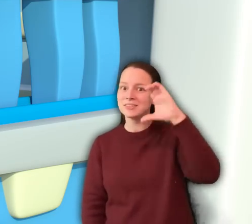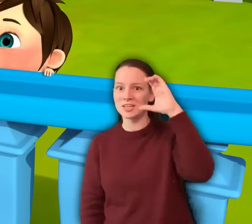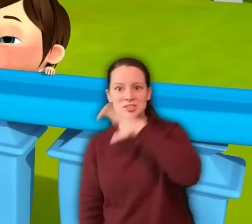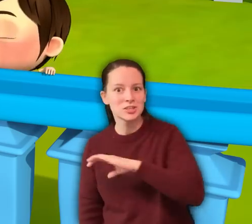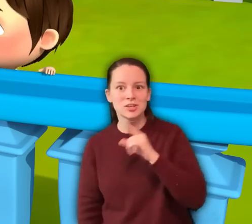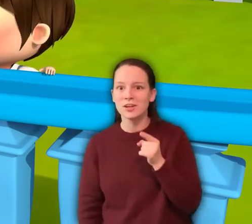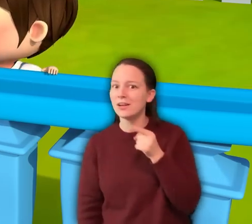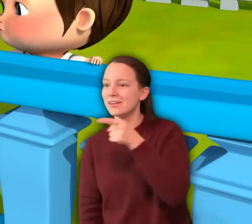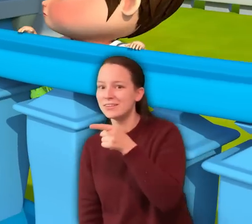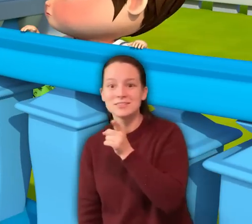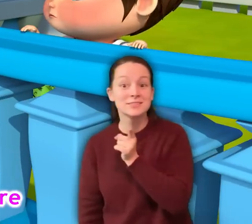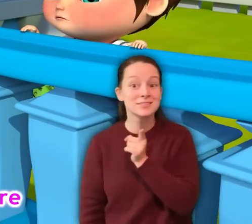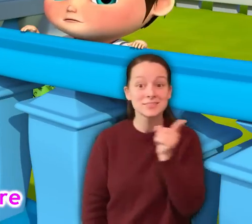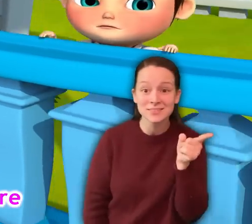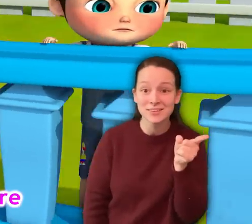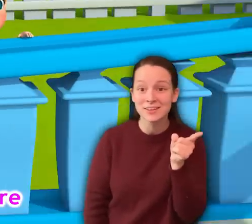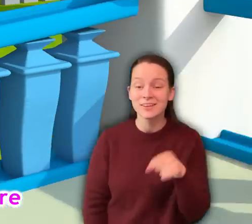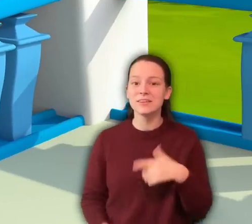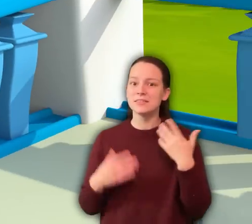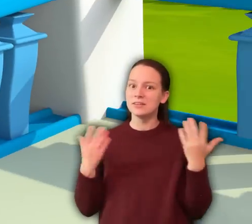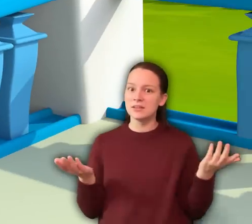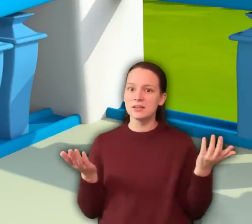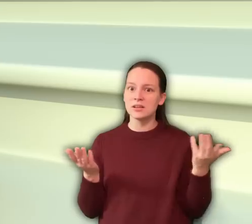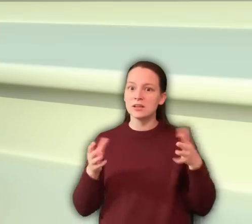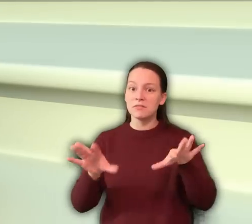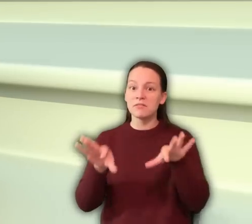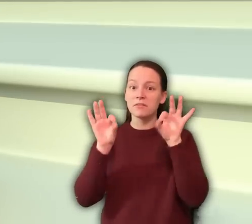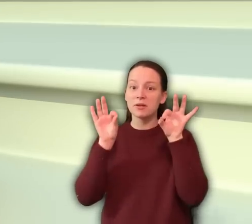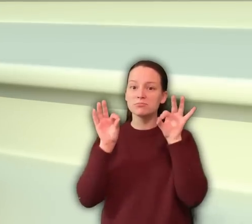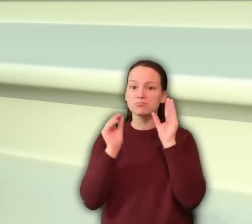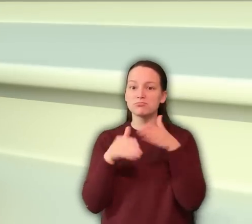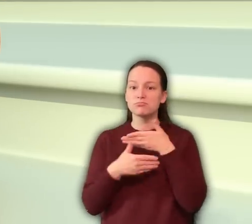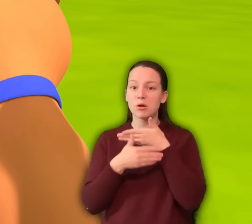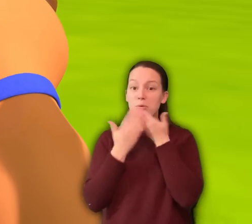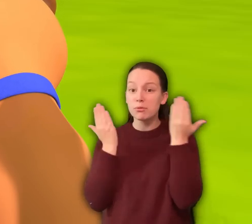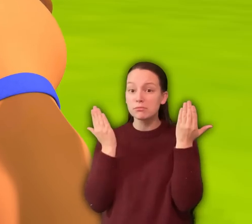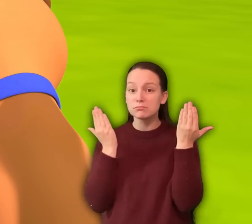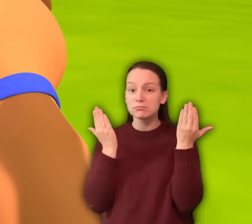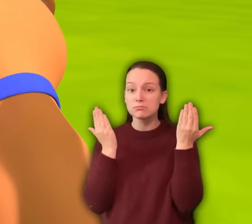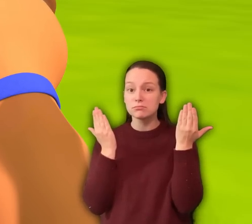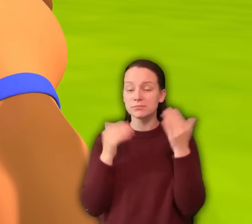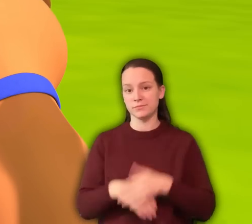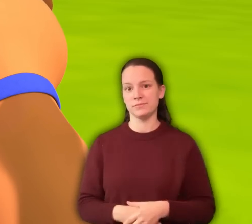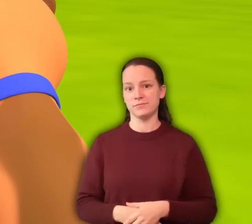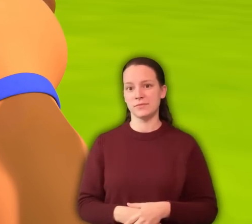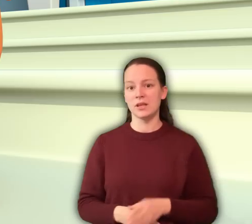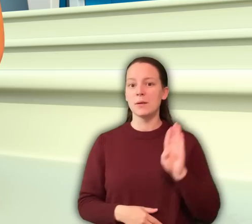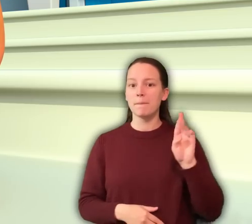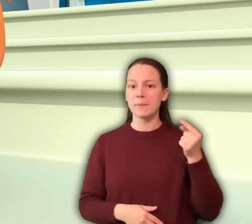there I looked for the ball here and there but found nothing at all